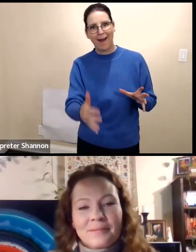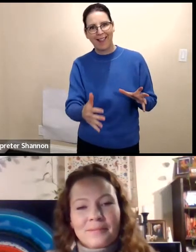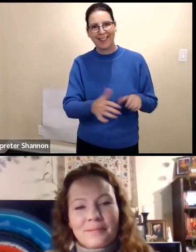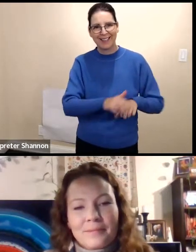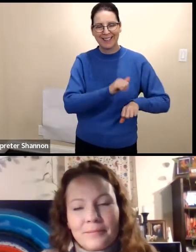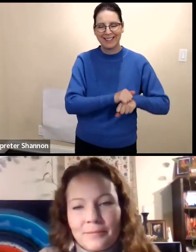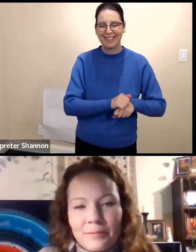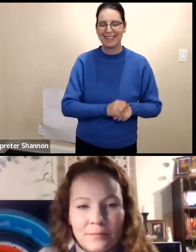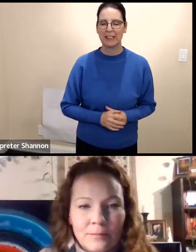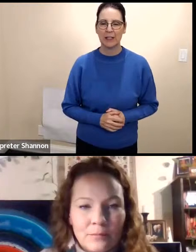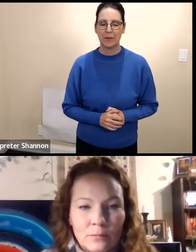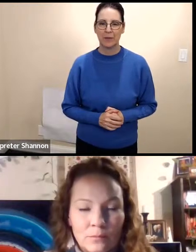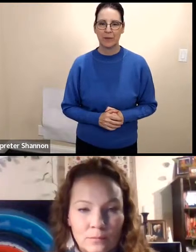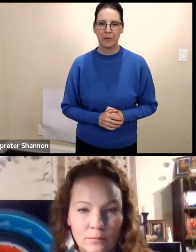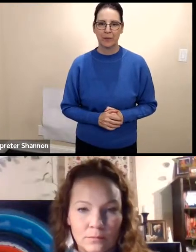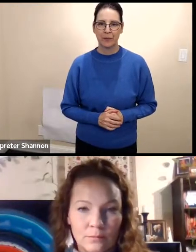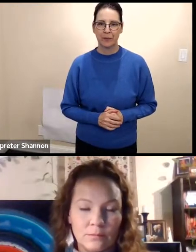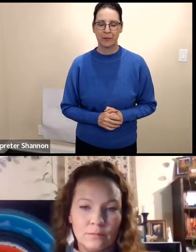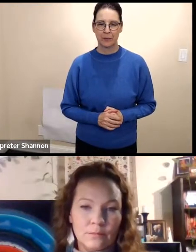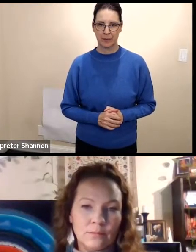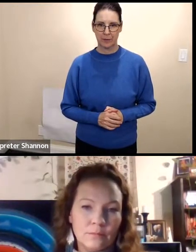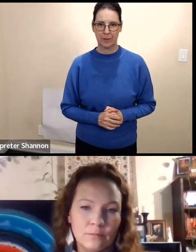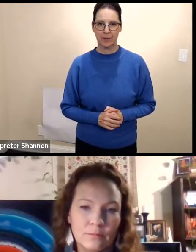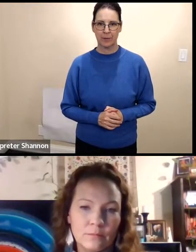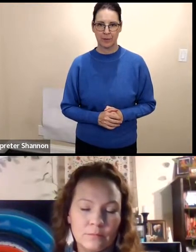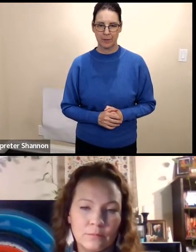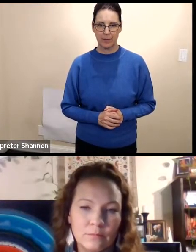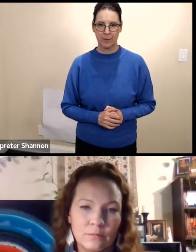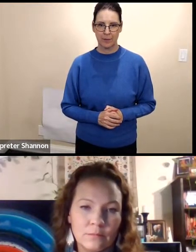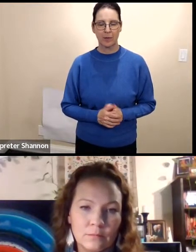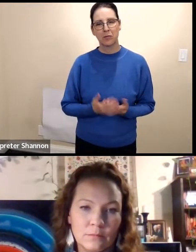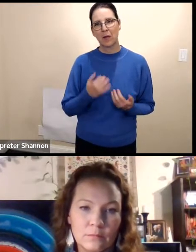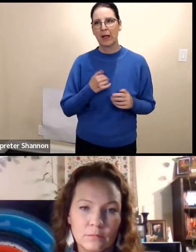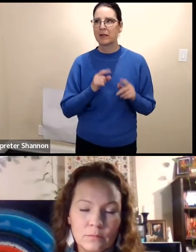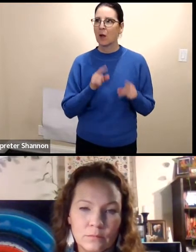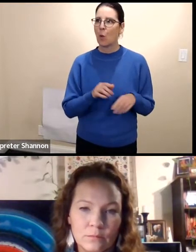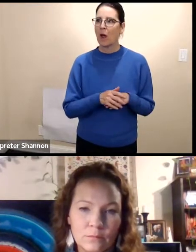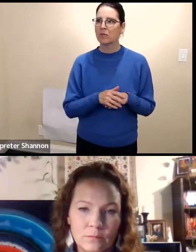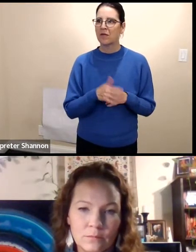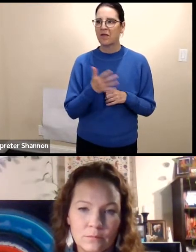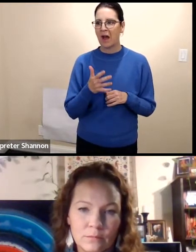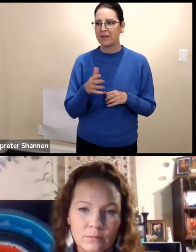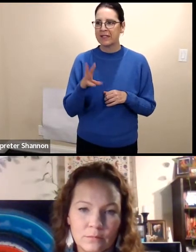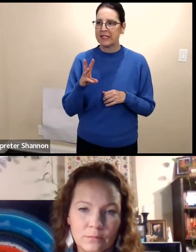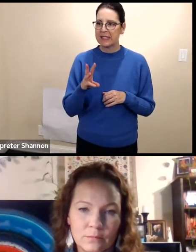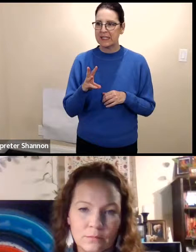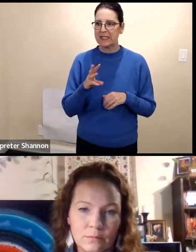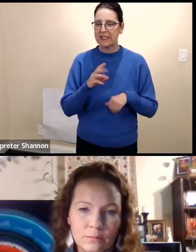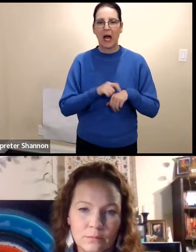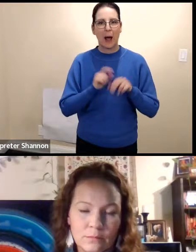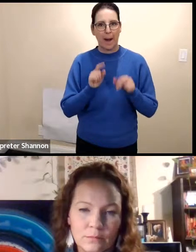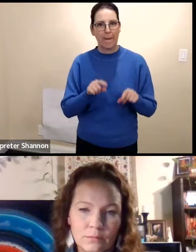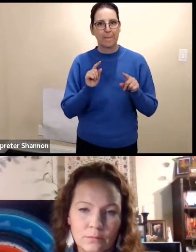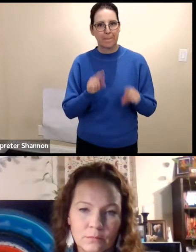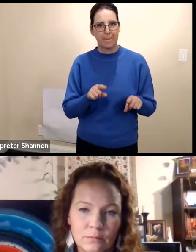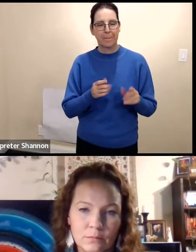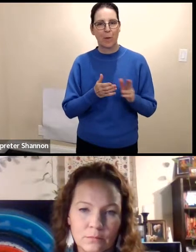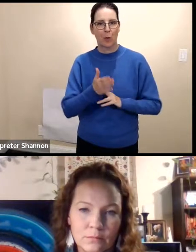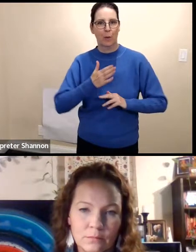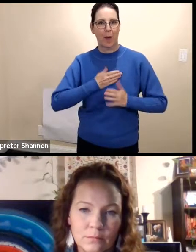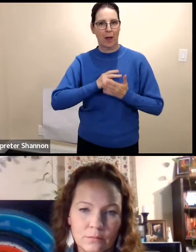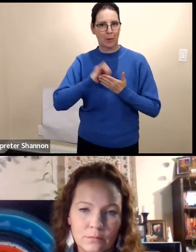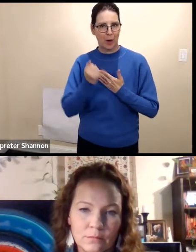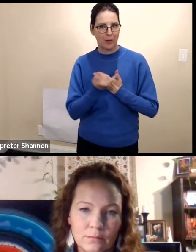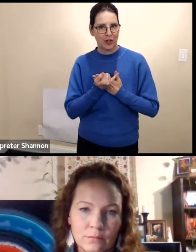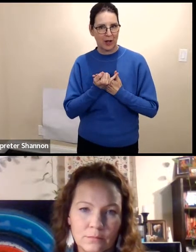often um well not that often but I must have gone about five or six times over the course of working on this project